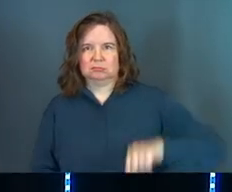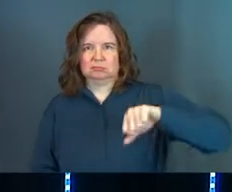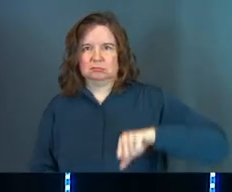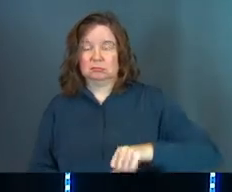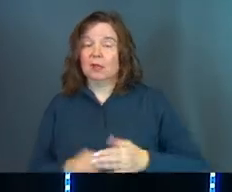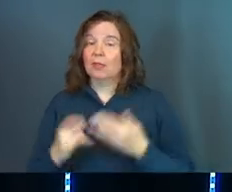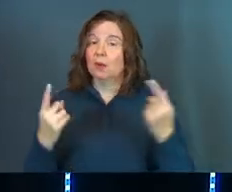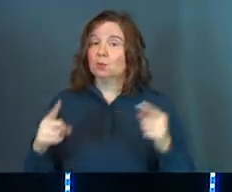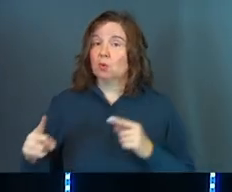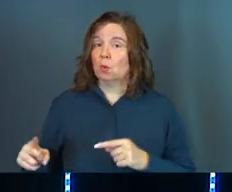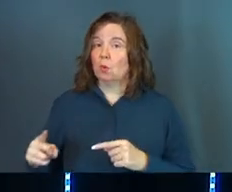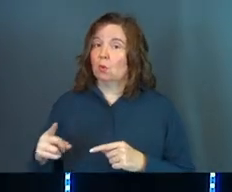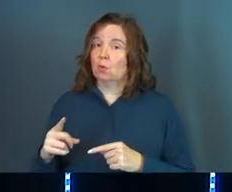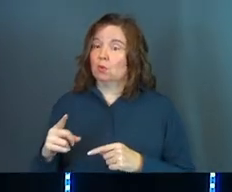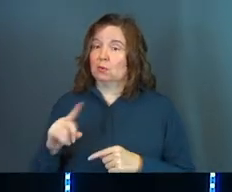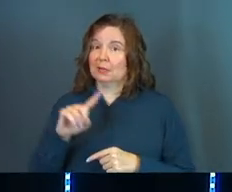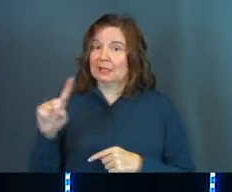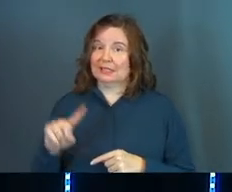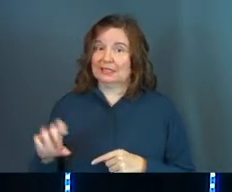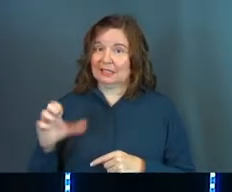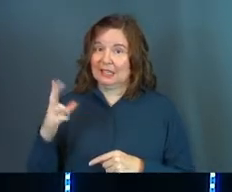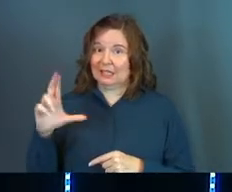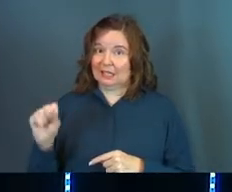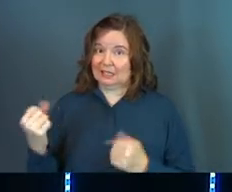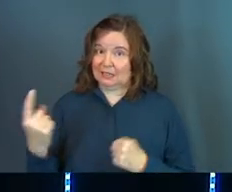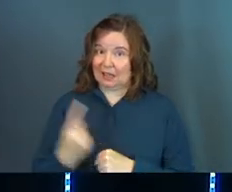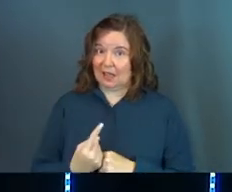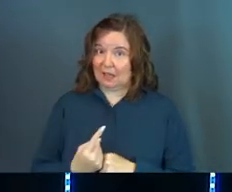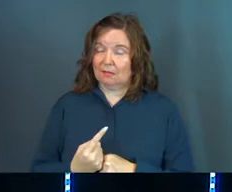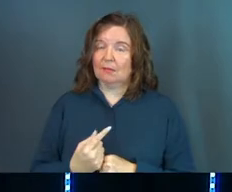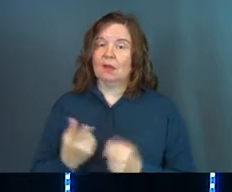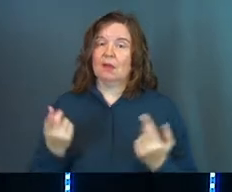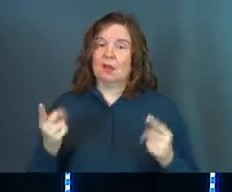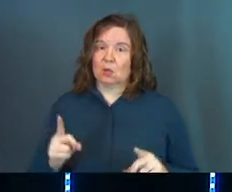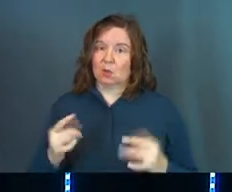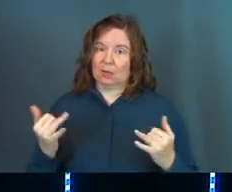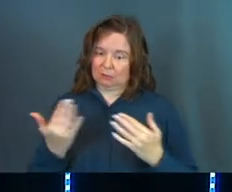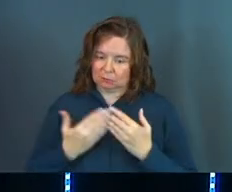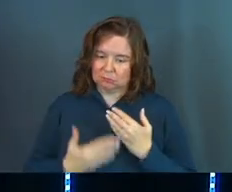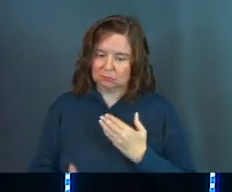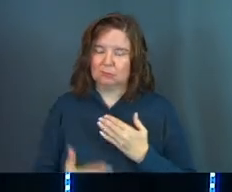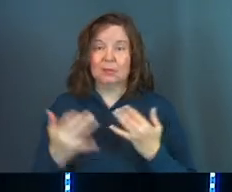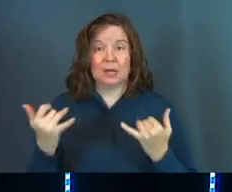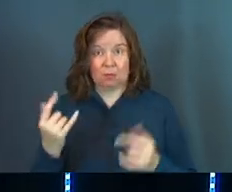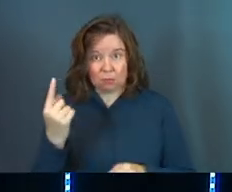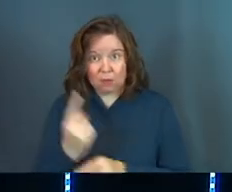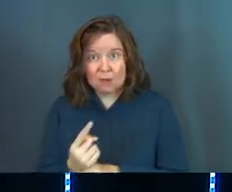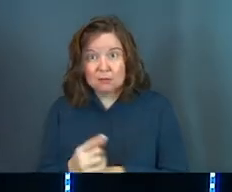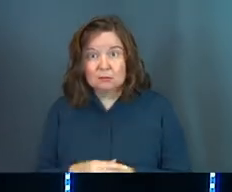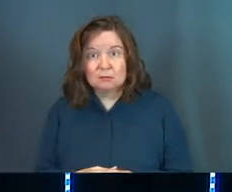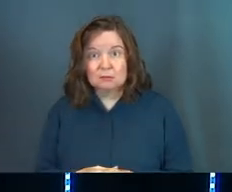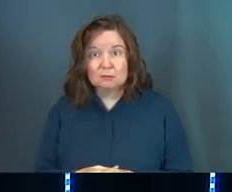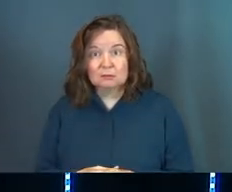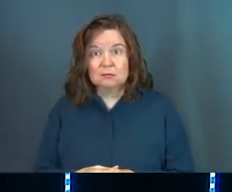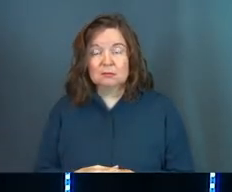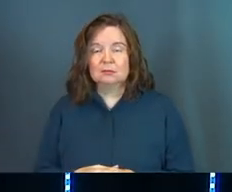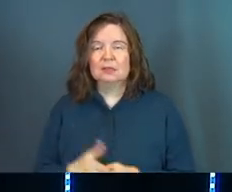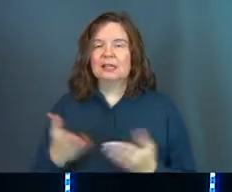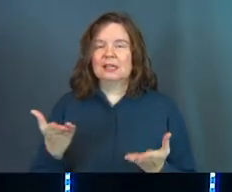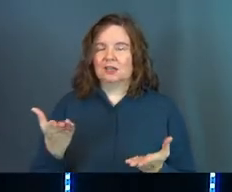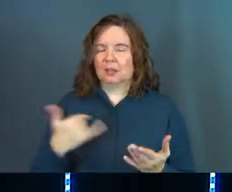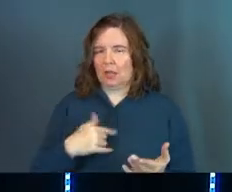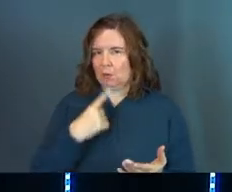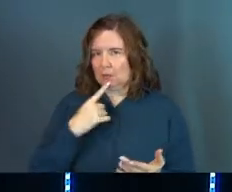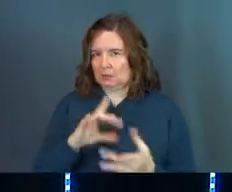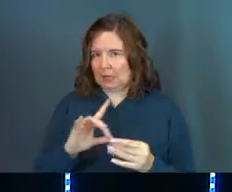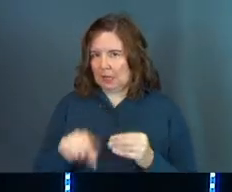And that was going on in Zacchaeus' day. And it goes on now, doesn't it? Here's the thing